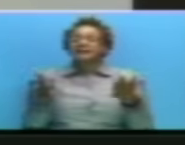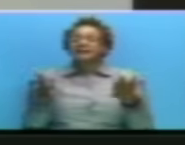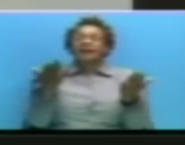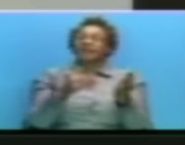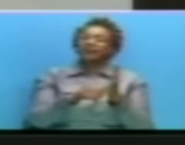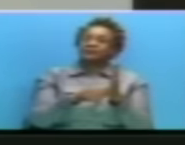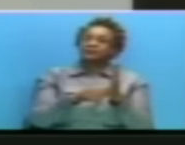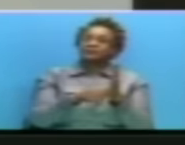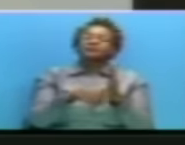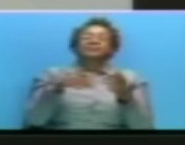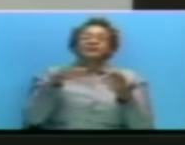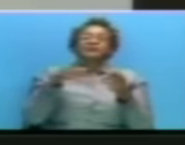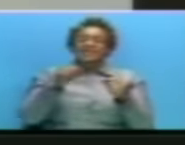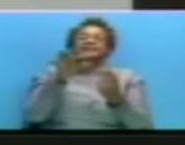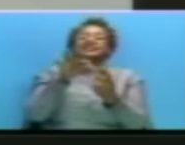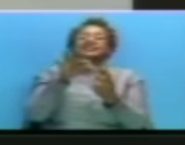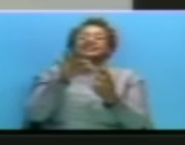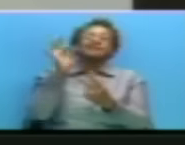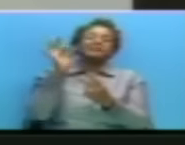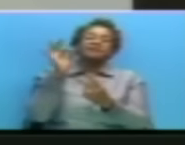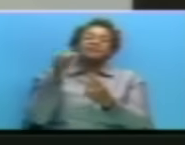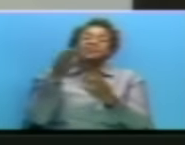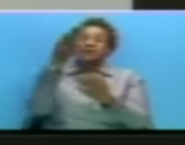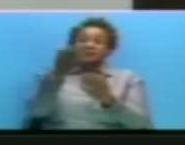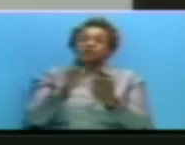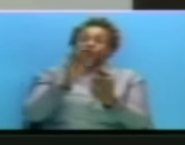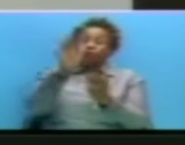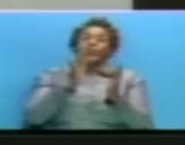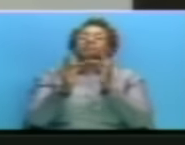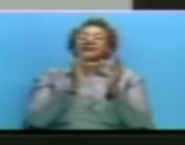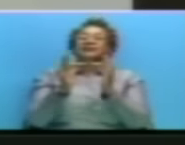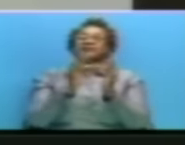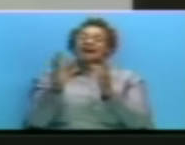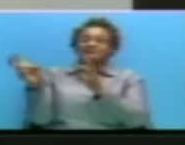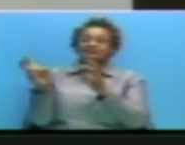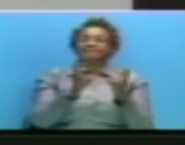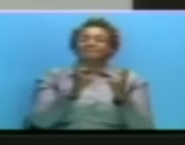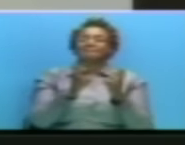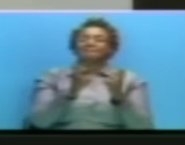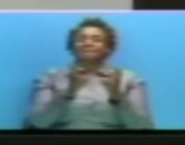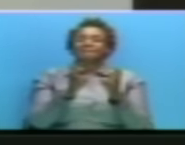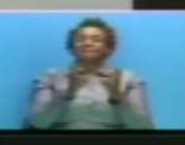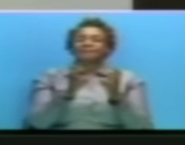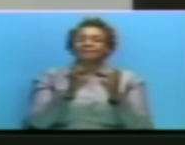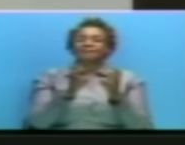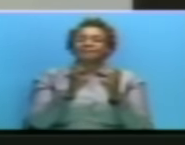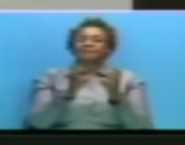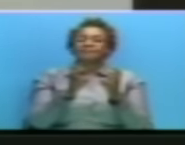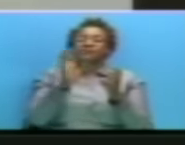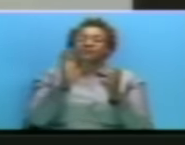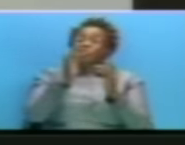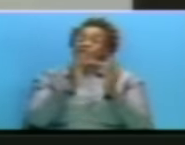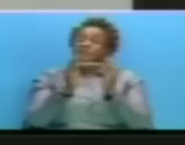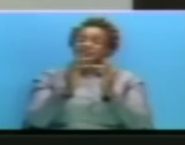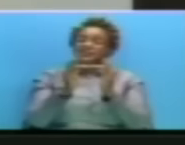problem nowhere with does it talk about commercials. Selective. There it is. This is off your website. I just got it about an hour ago. Go ahead, also print this one. It's also there. This